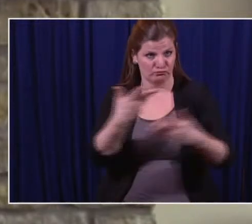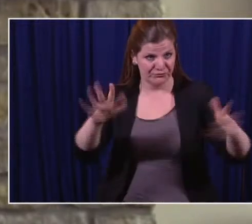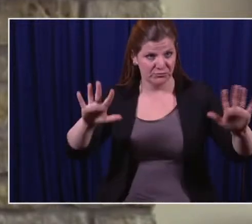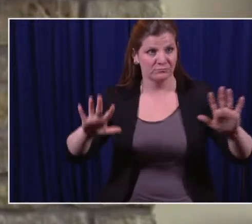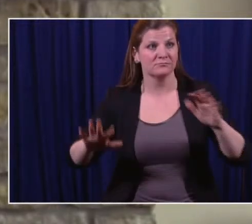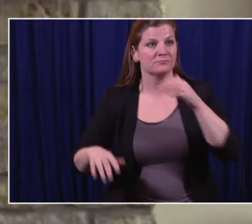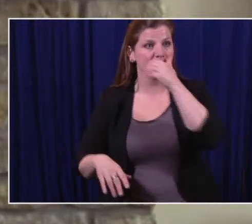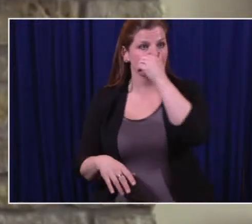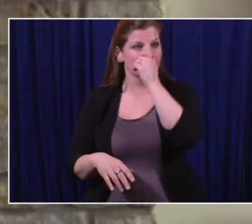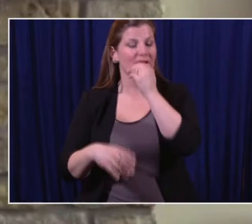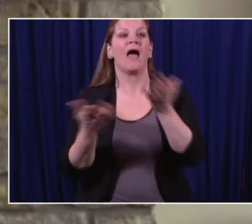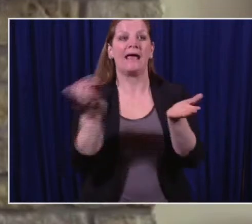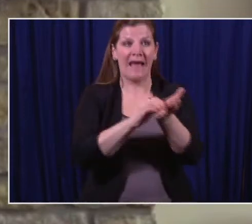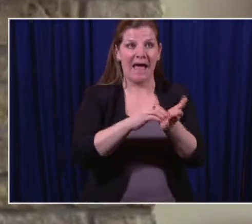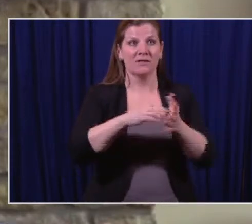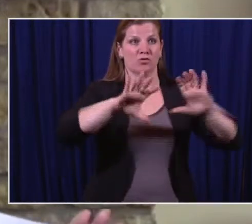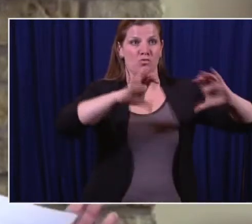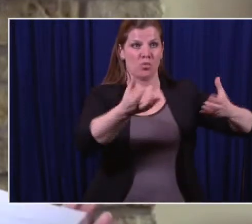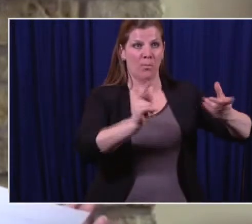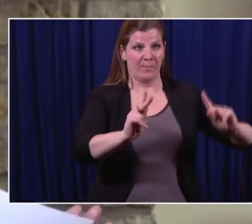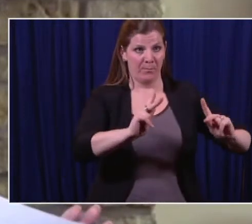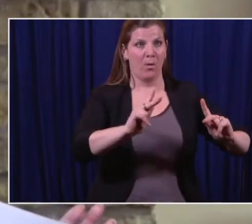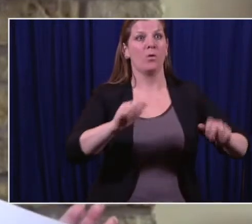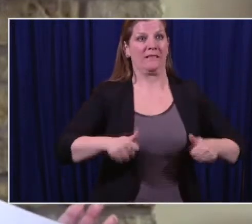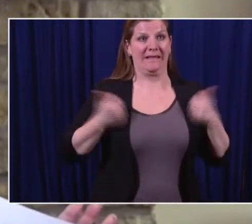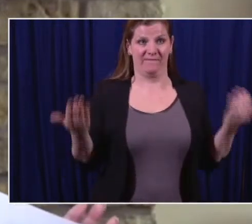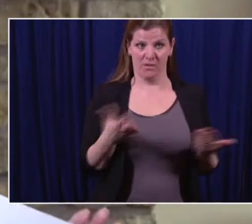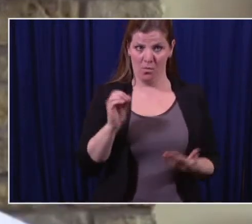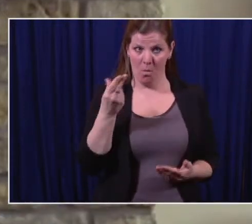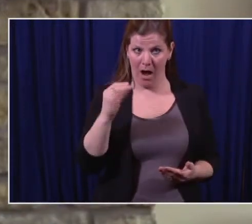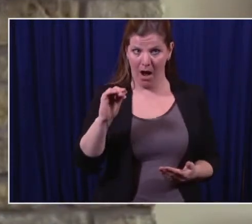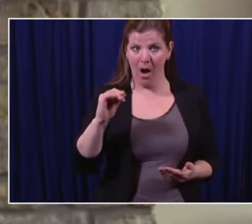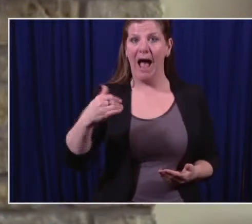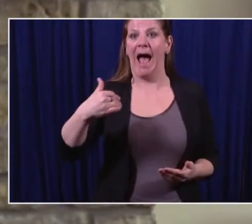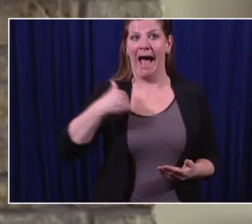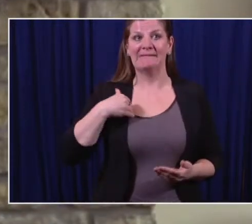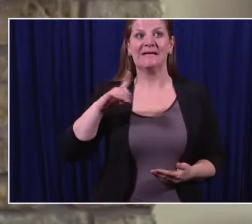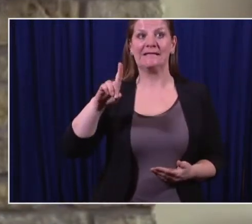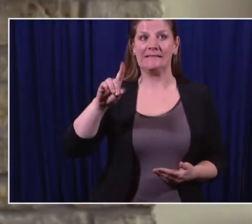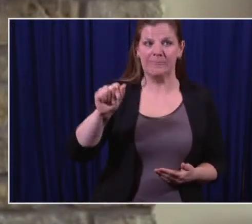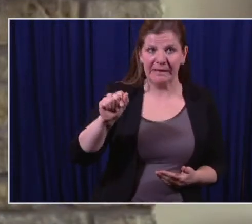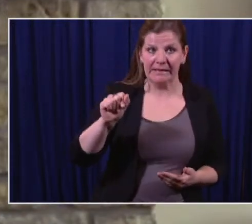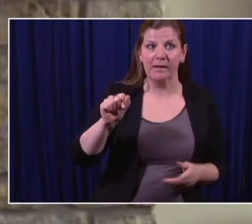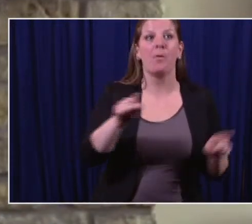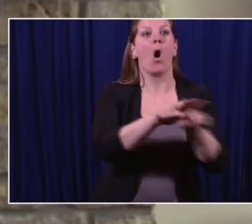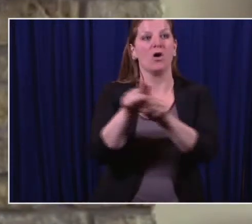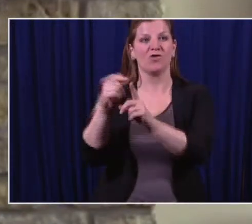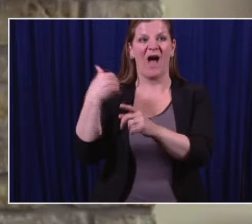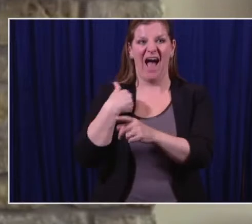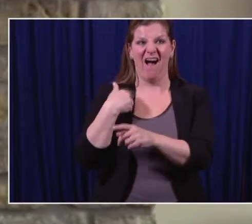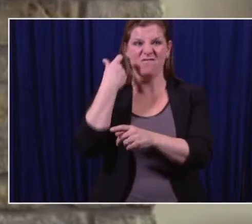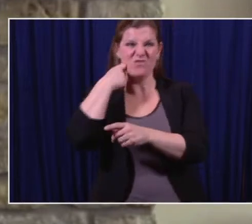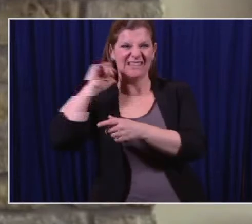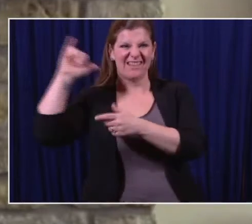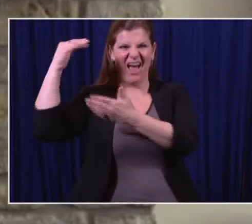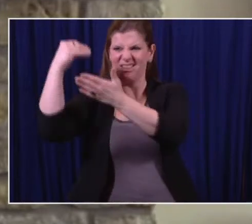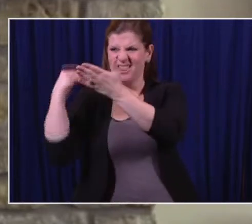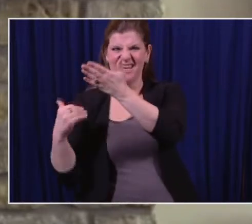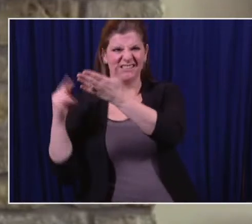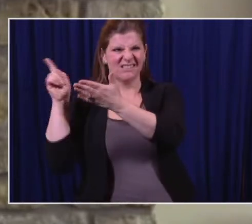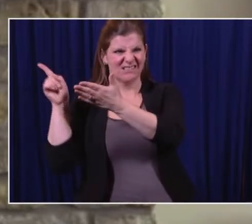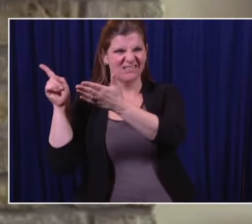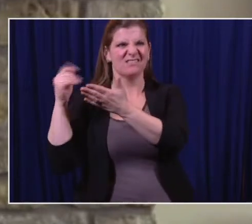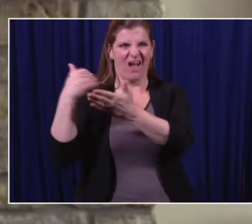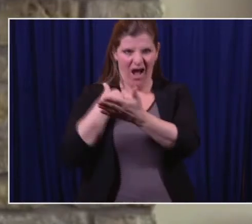developmental disabilities who also have a medical condition as listed on the slide we just showed. And we now